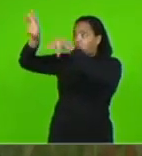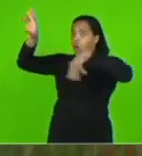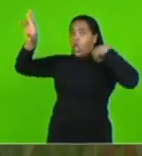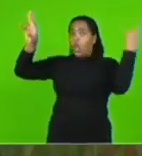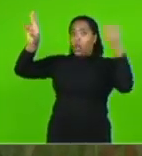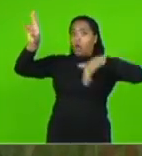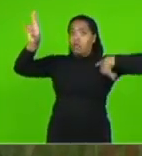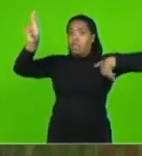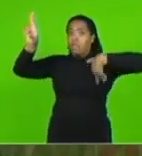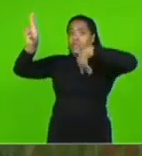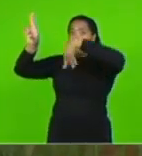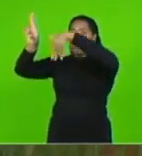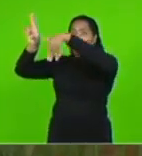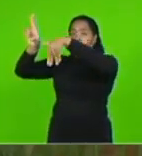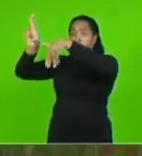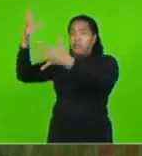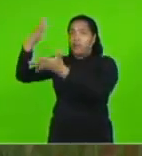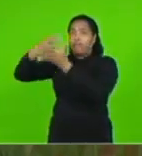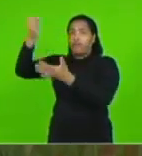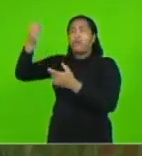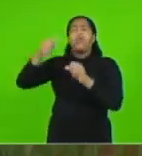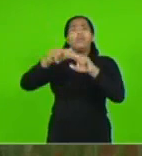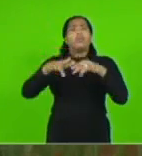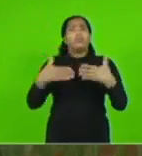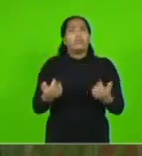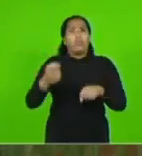They're going to meet with Jesus in the air.